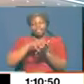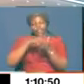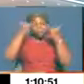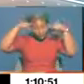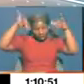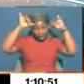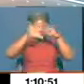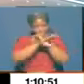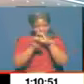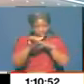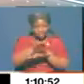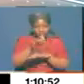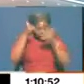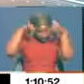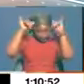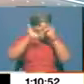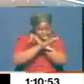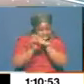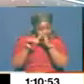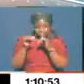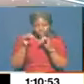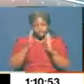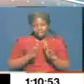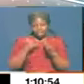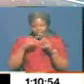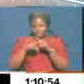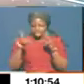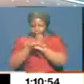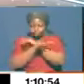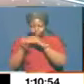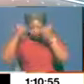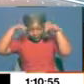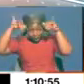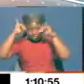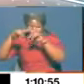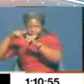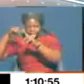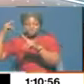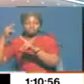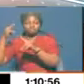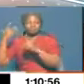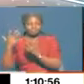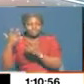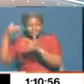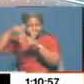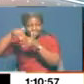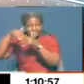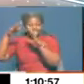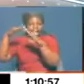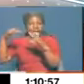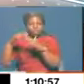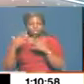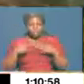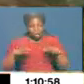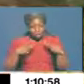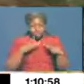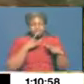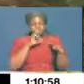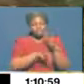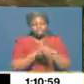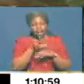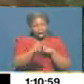have started a new trend of stealing cows and slaughtering them behind closed doors. According to the locals, the slaughtered animals are